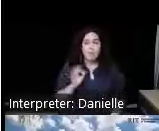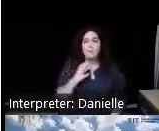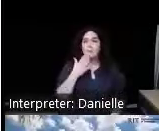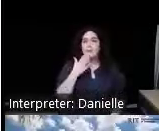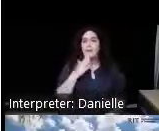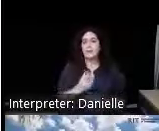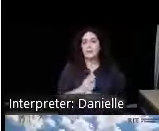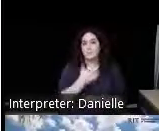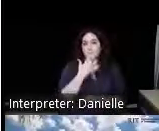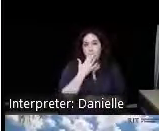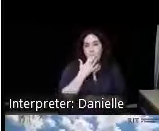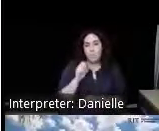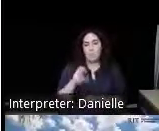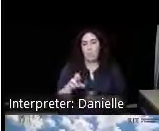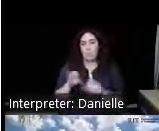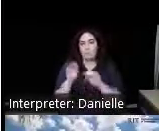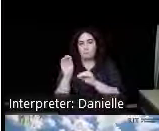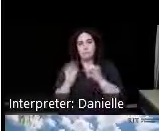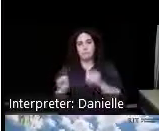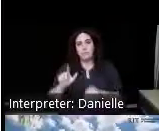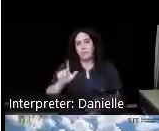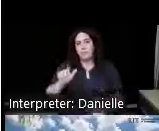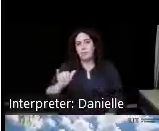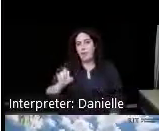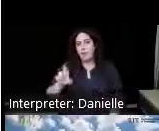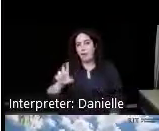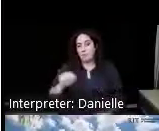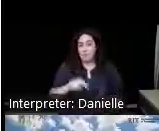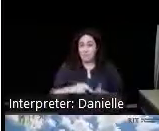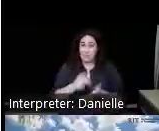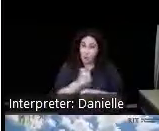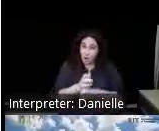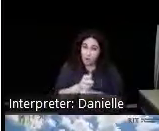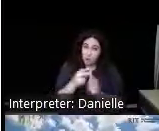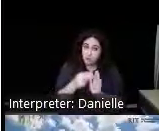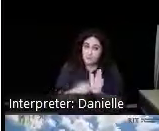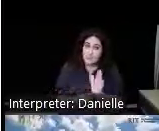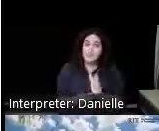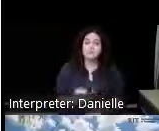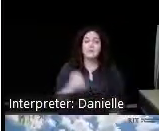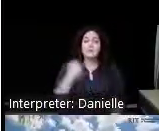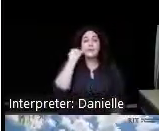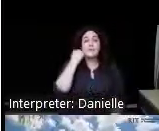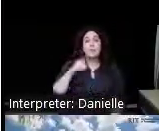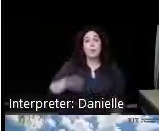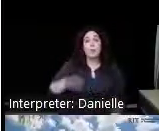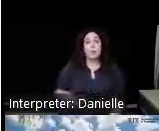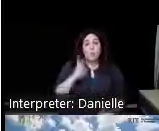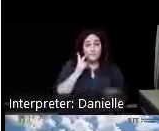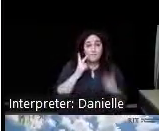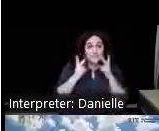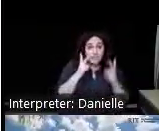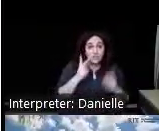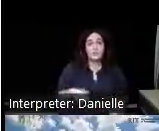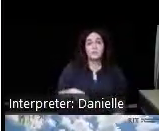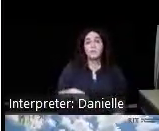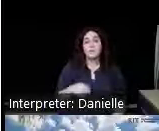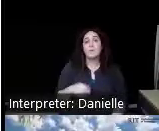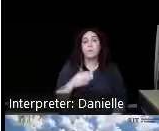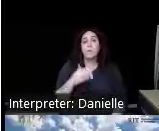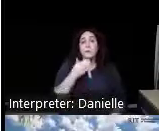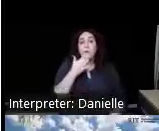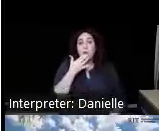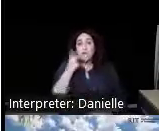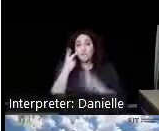for some people to read. So for example, people with low vision or impaired color vision will find the first and the